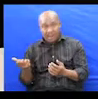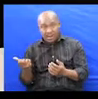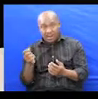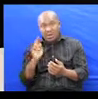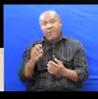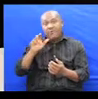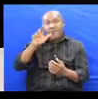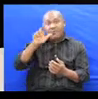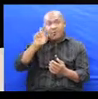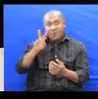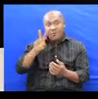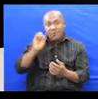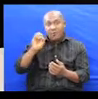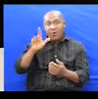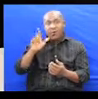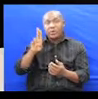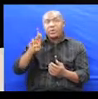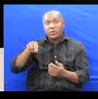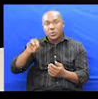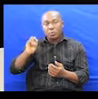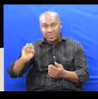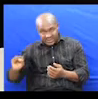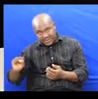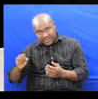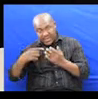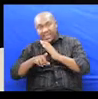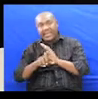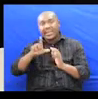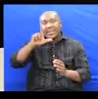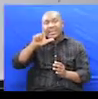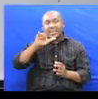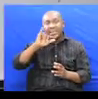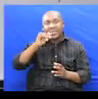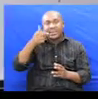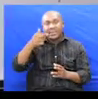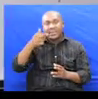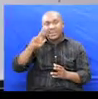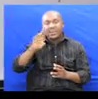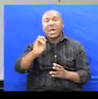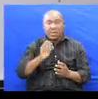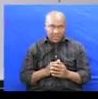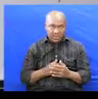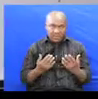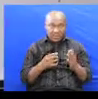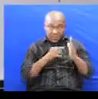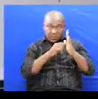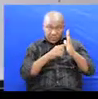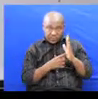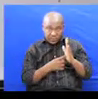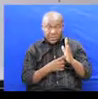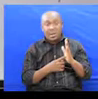number 2, it is molar concentration or molarity. Molar concentration